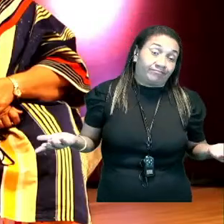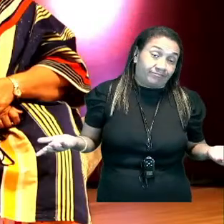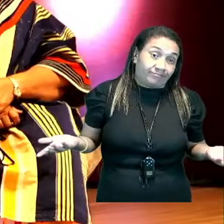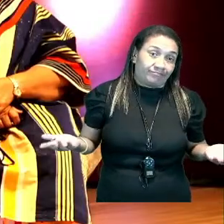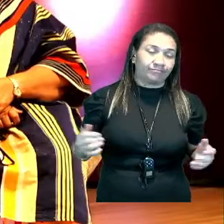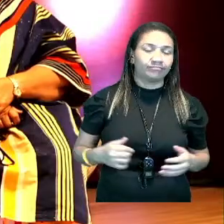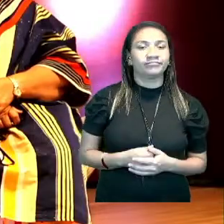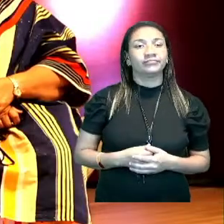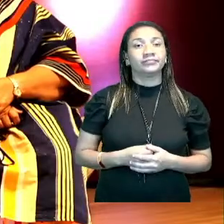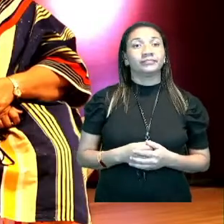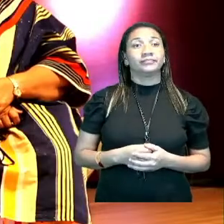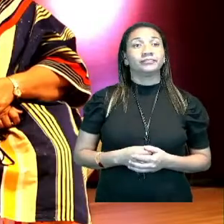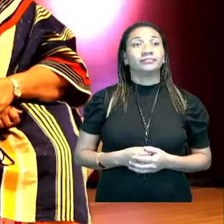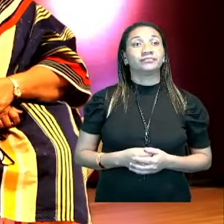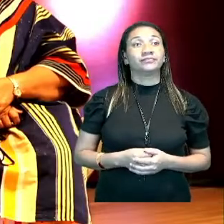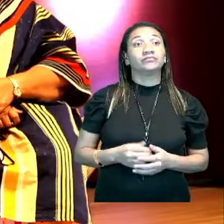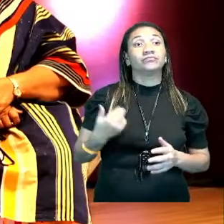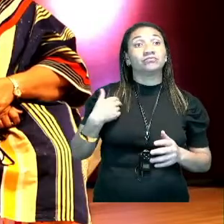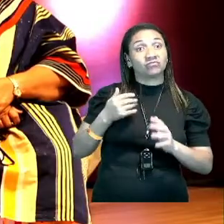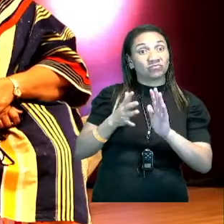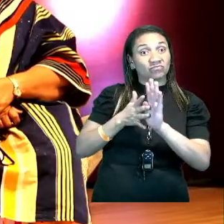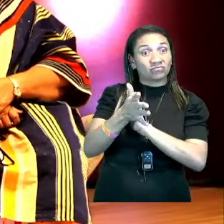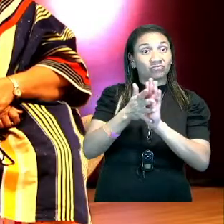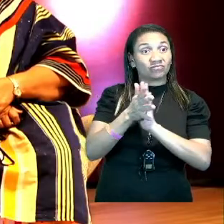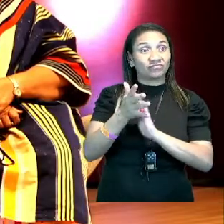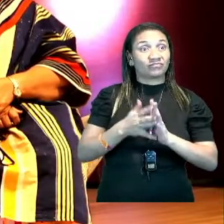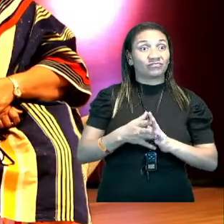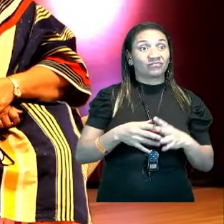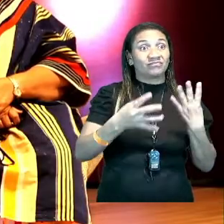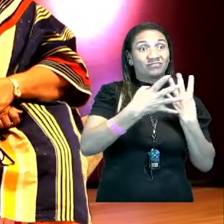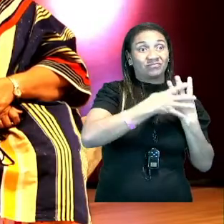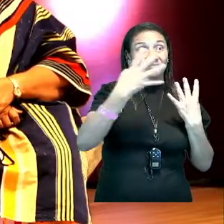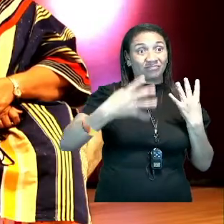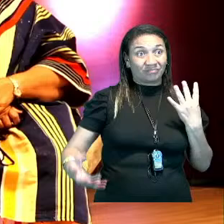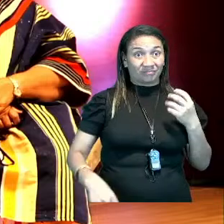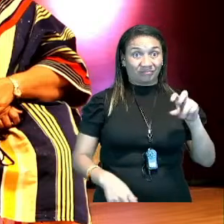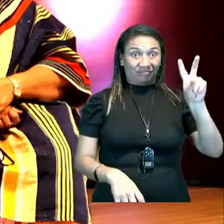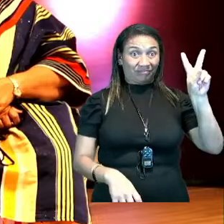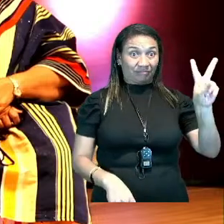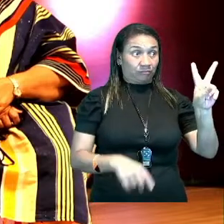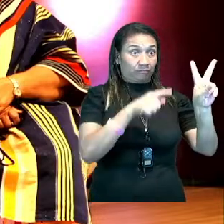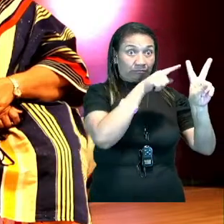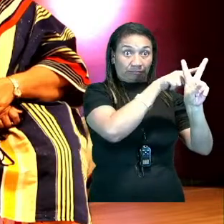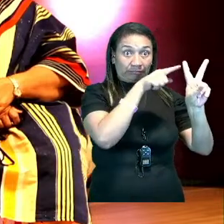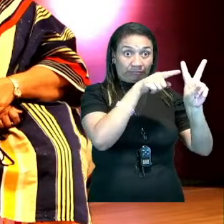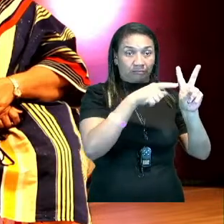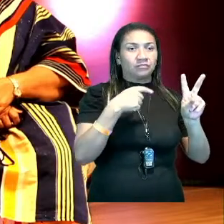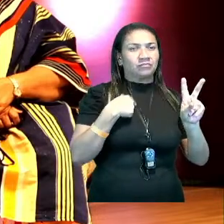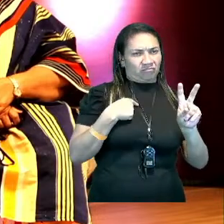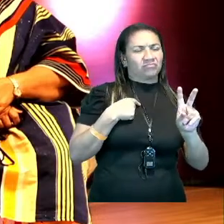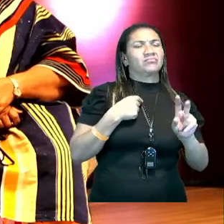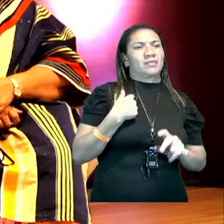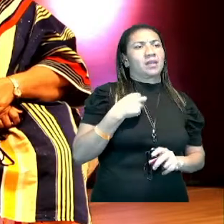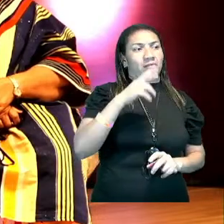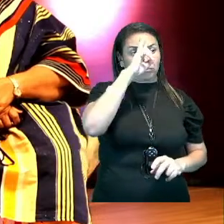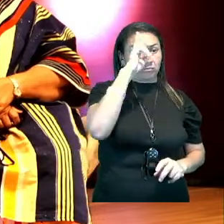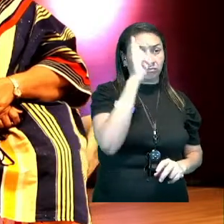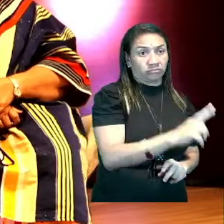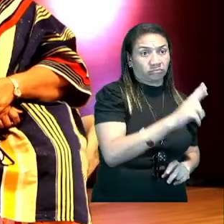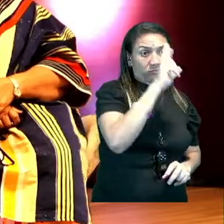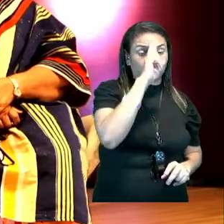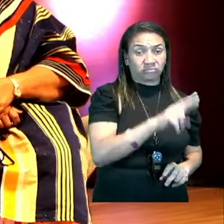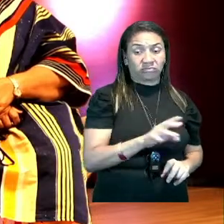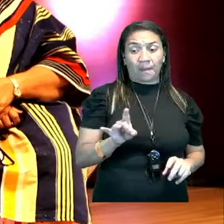The motives that led me to speak about the two individuals I mentioned that